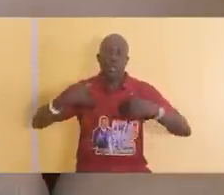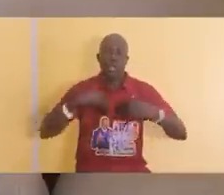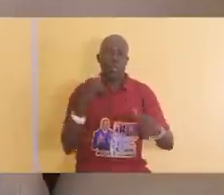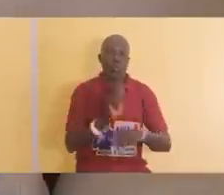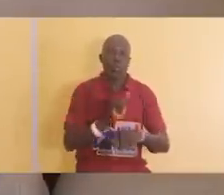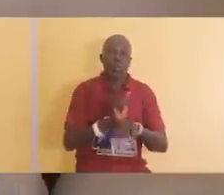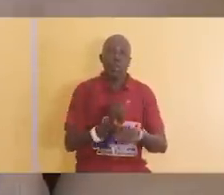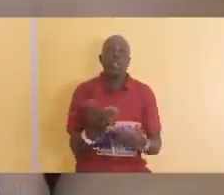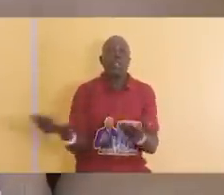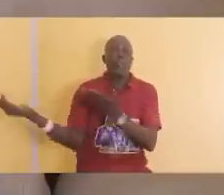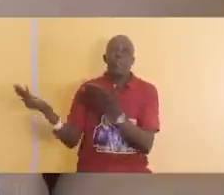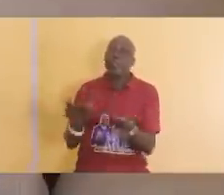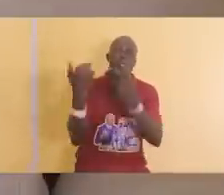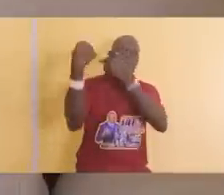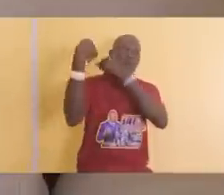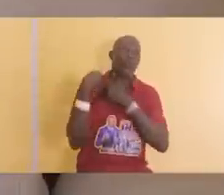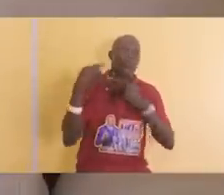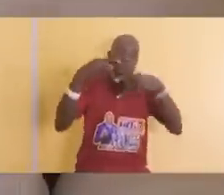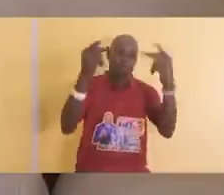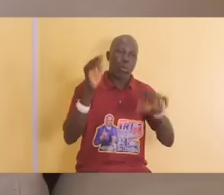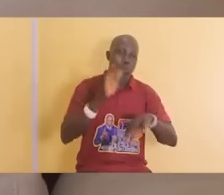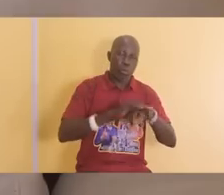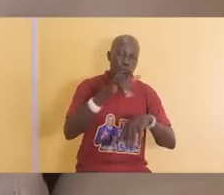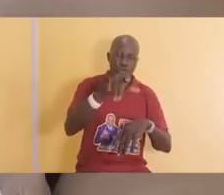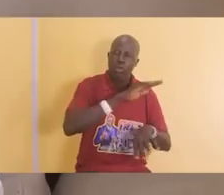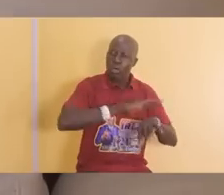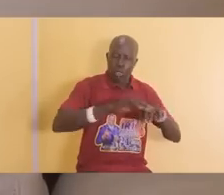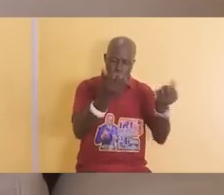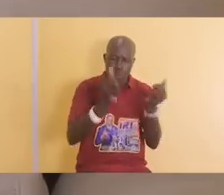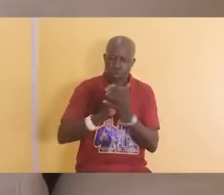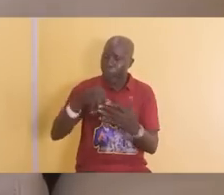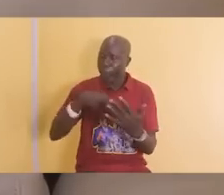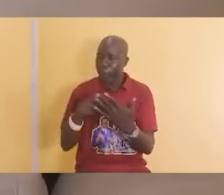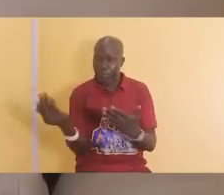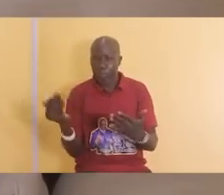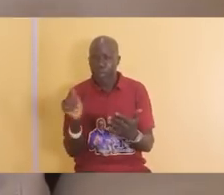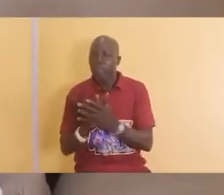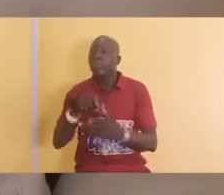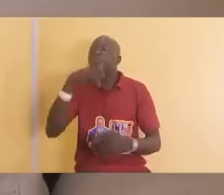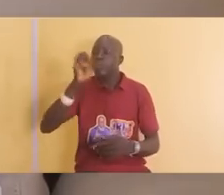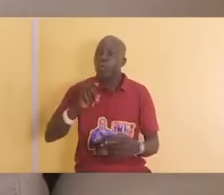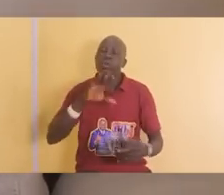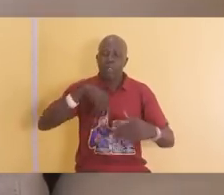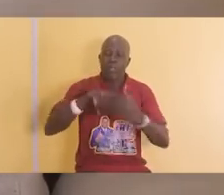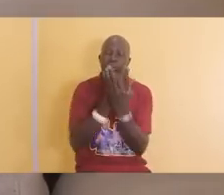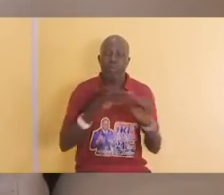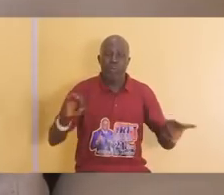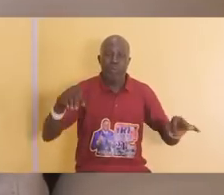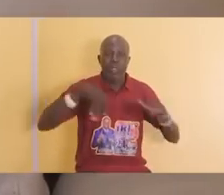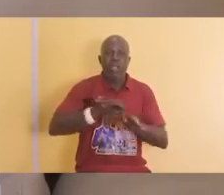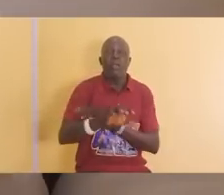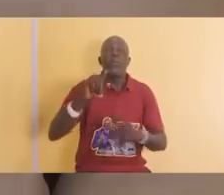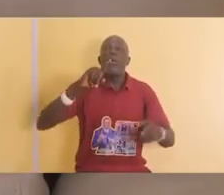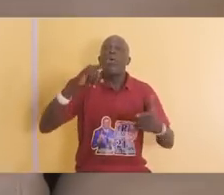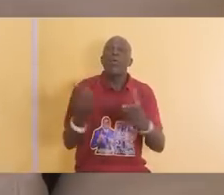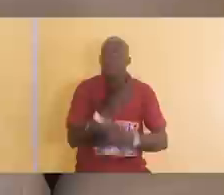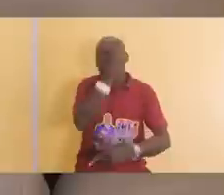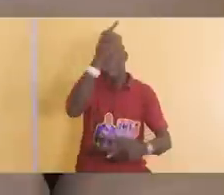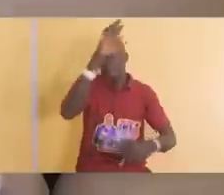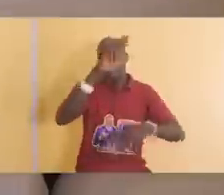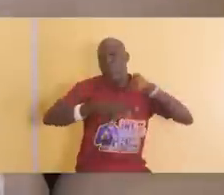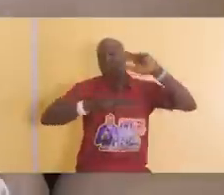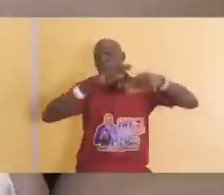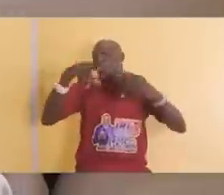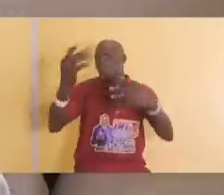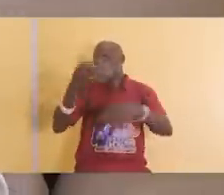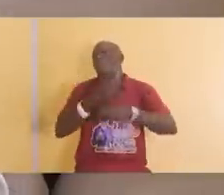working? What die eru ni ori e. Praise the body upon you. Because won fe ko gbo. You don't want to be free. O de lati bo. I need to be free. Amo igbese lo ma je ke yan bo.